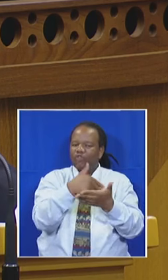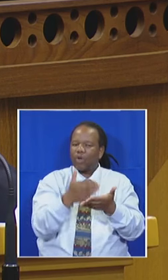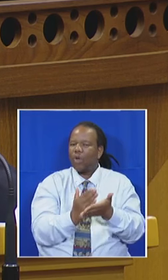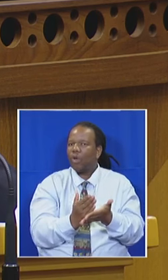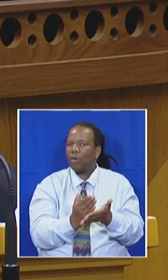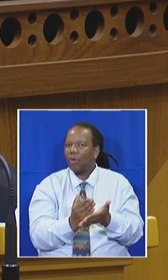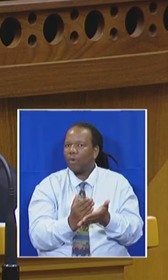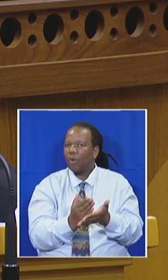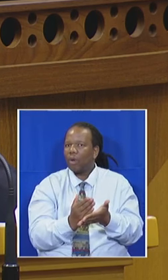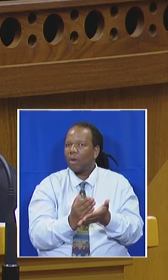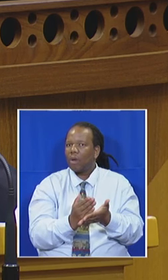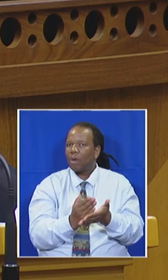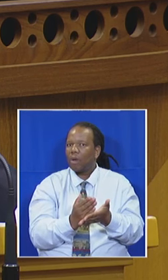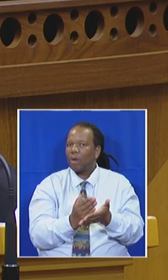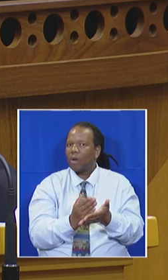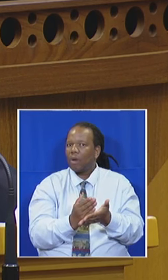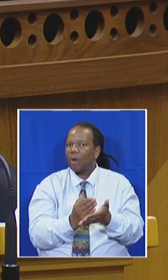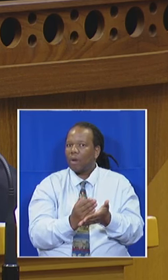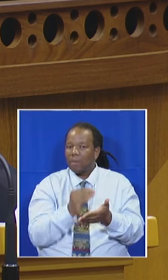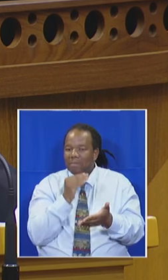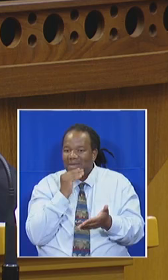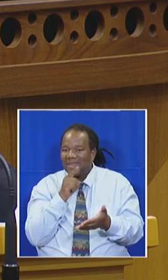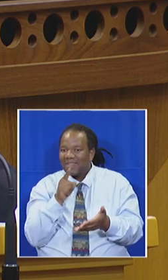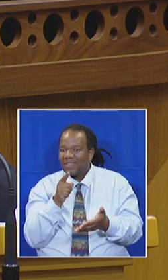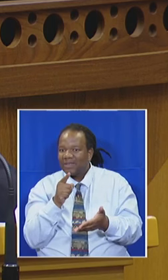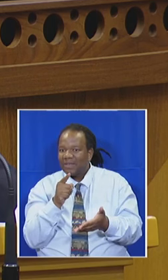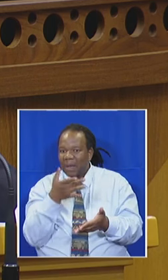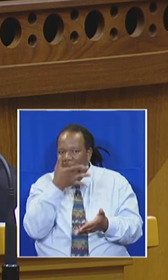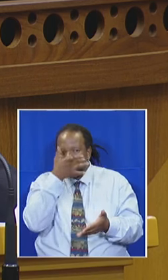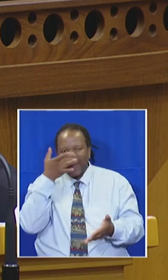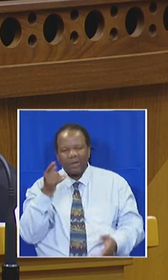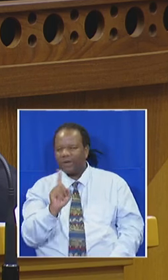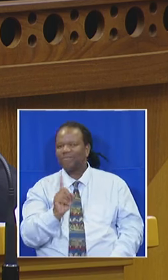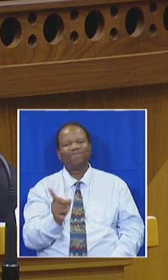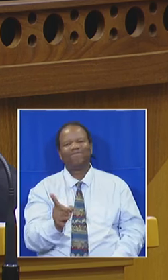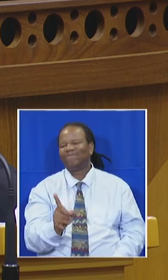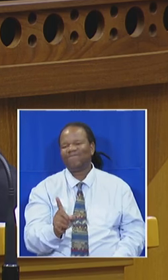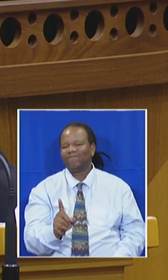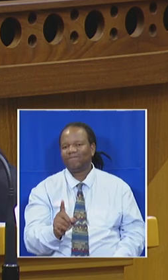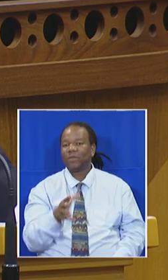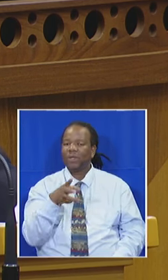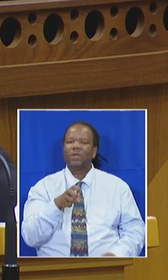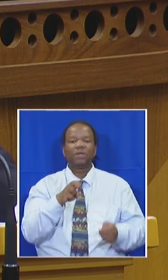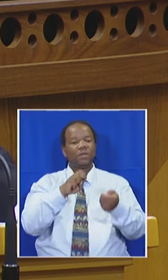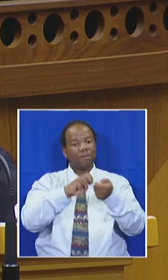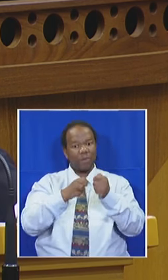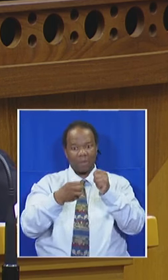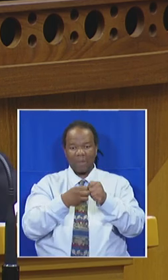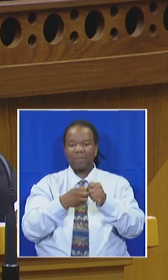display hatred. It's not. We are saying this problem must be resolved. We cannot resolve